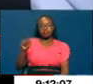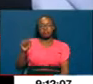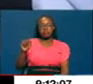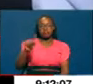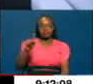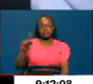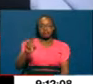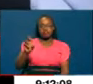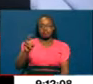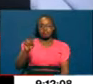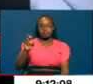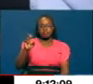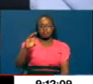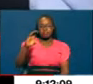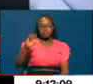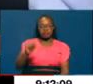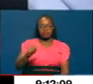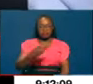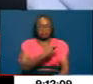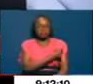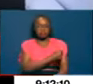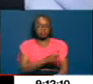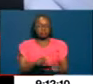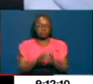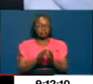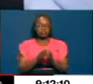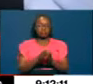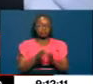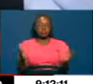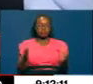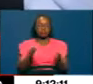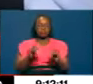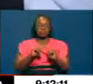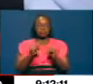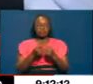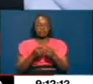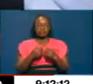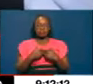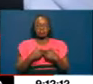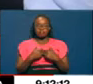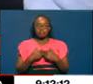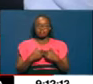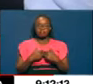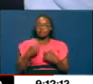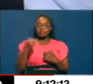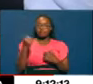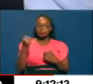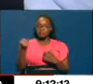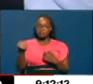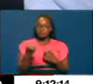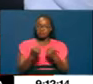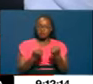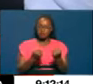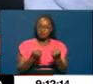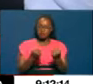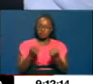largest type of vaccine that we have, accounting for 55% of this